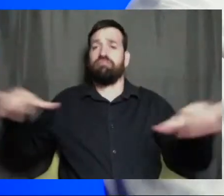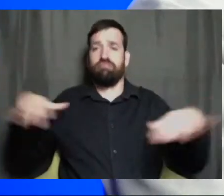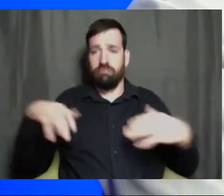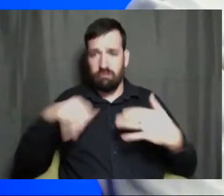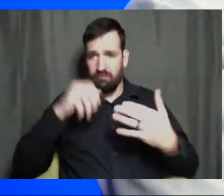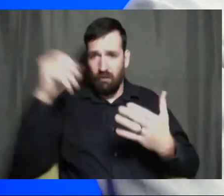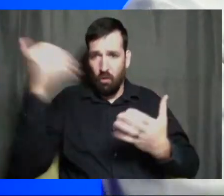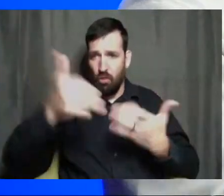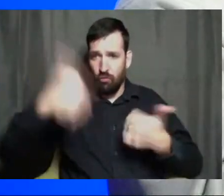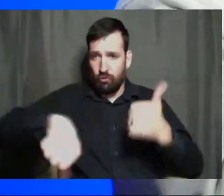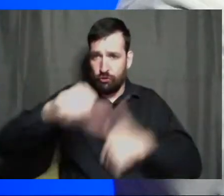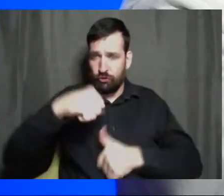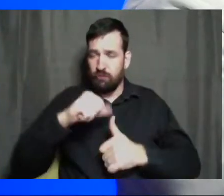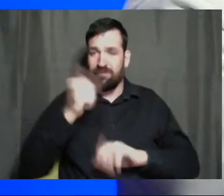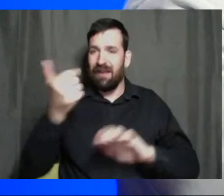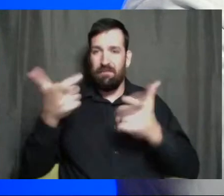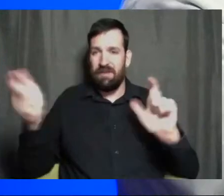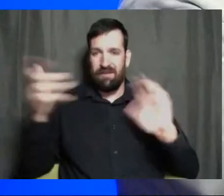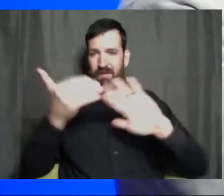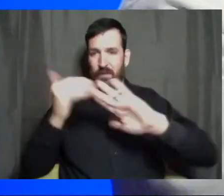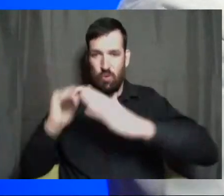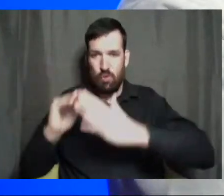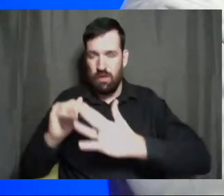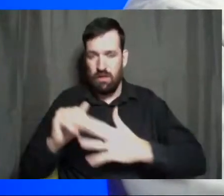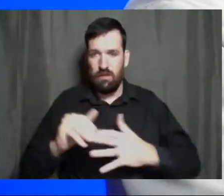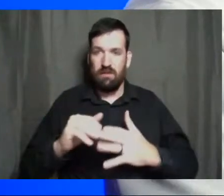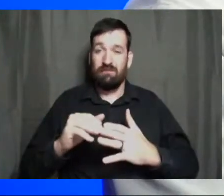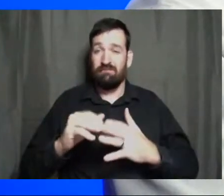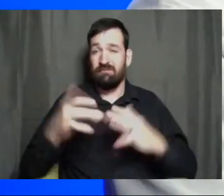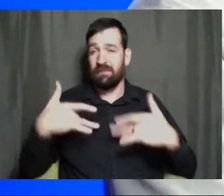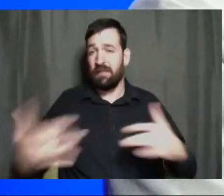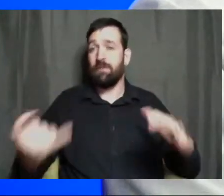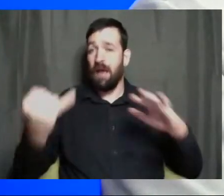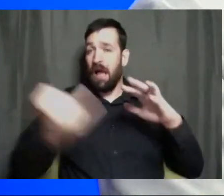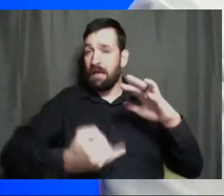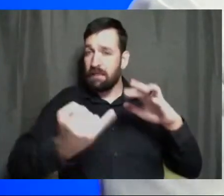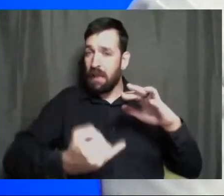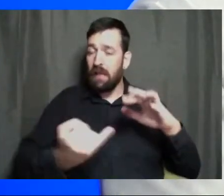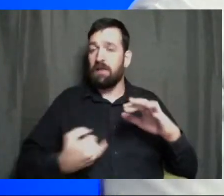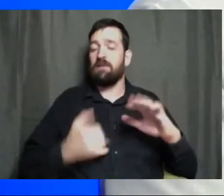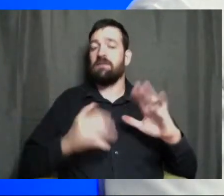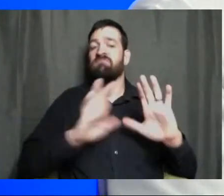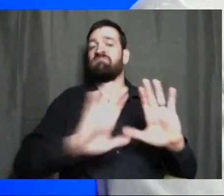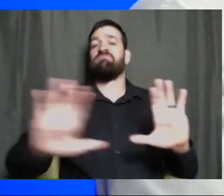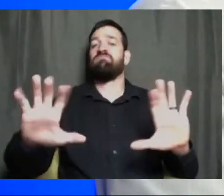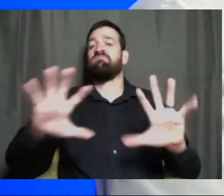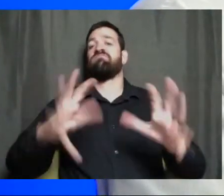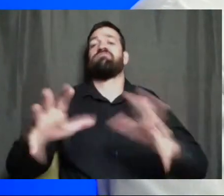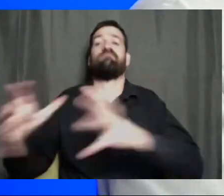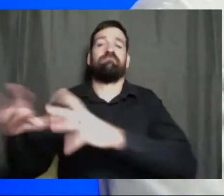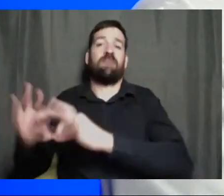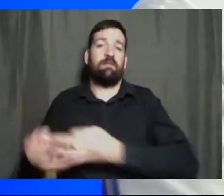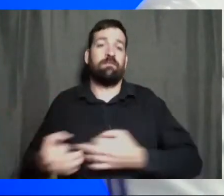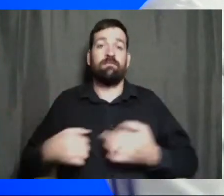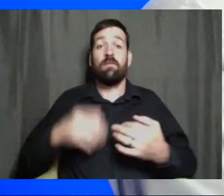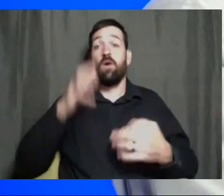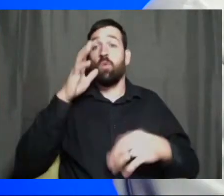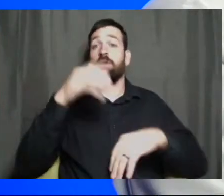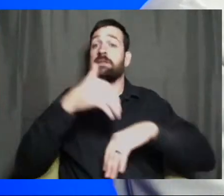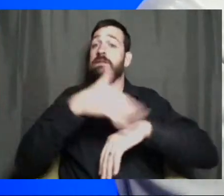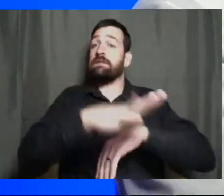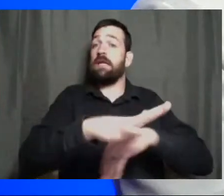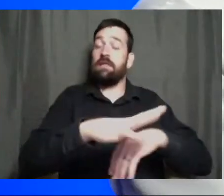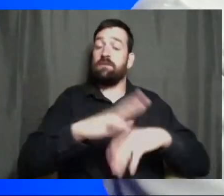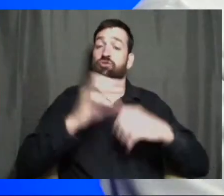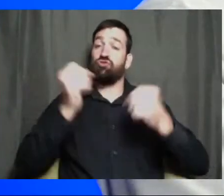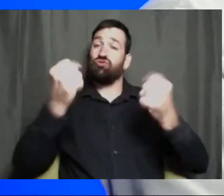don't live in communities, they're very isolated in their family clans and all that, and we'll actually send drivers a